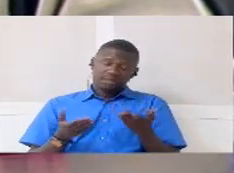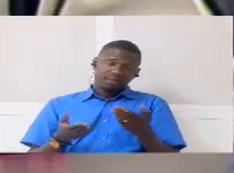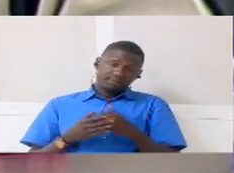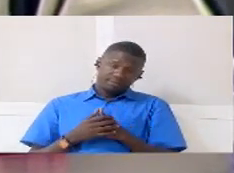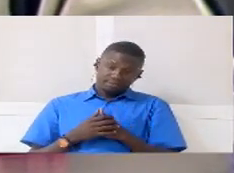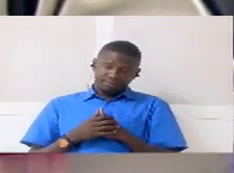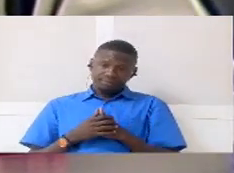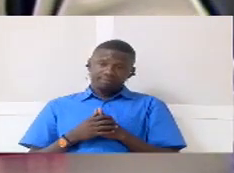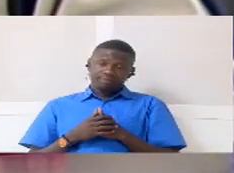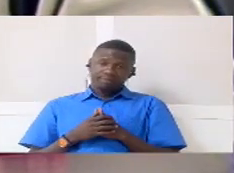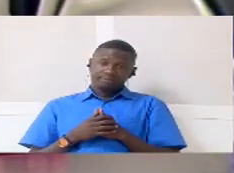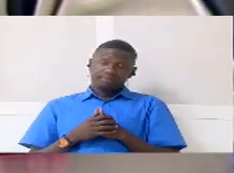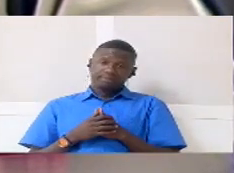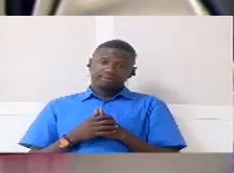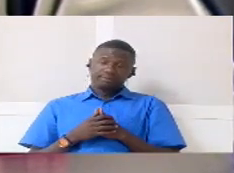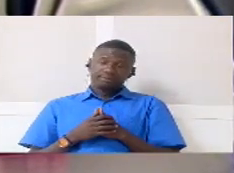Olo,